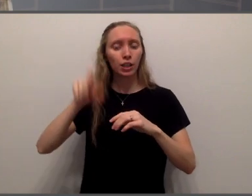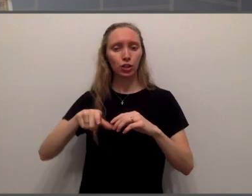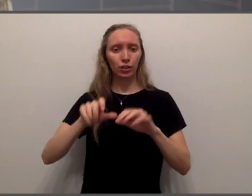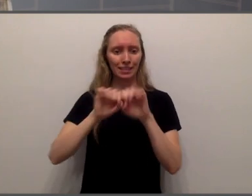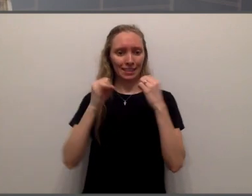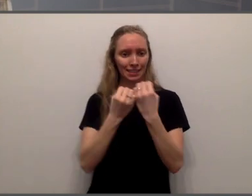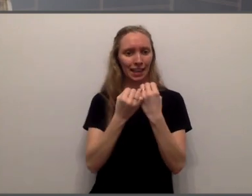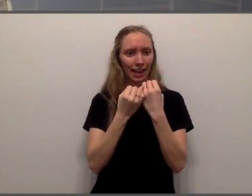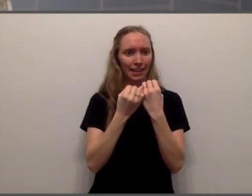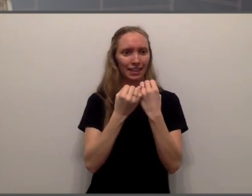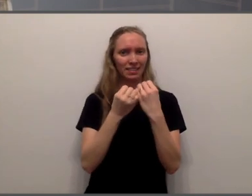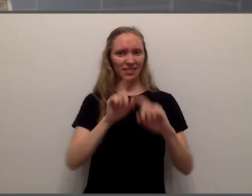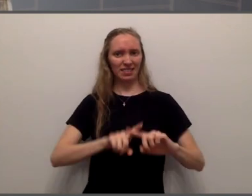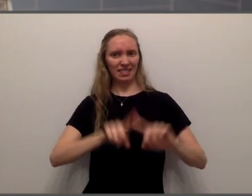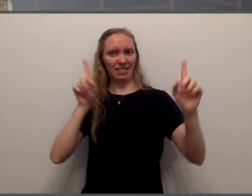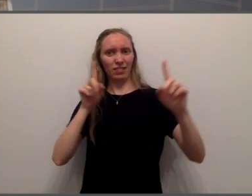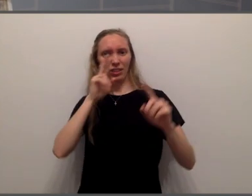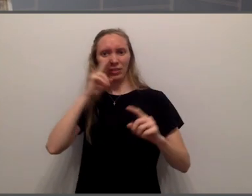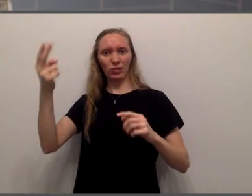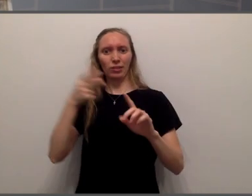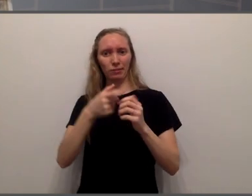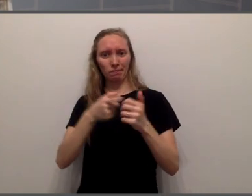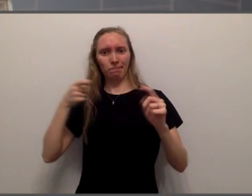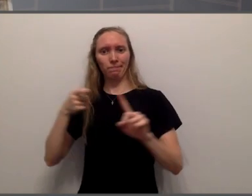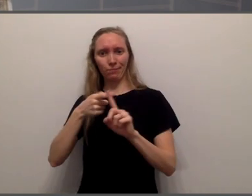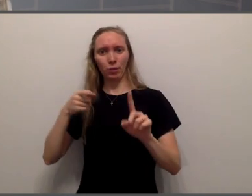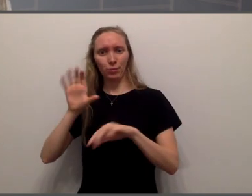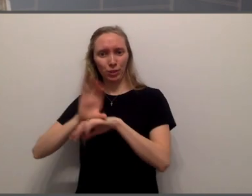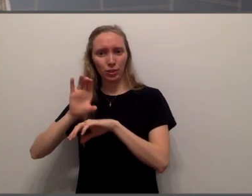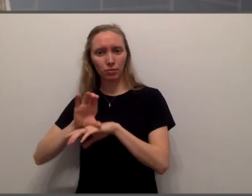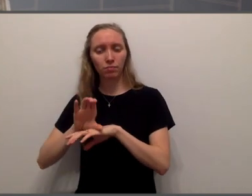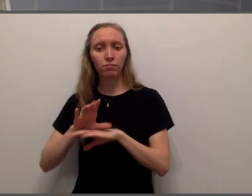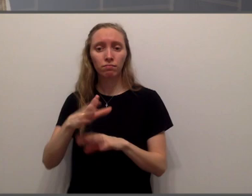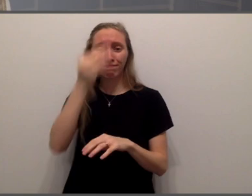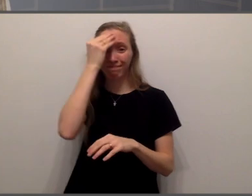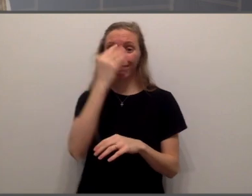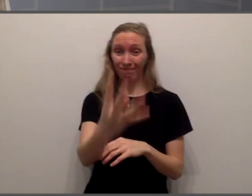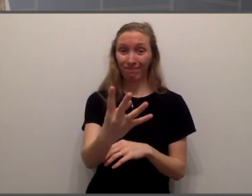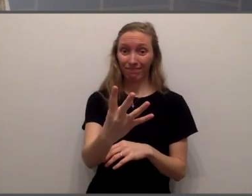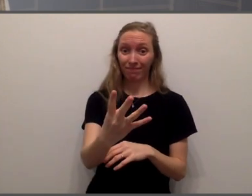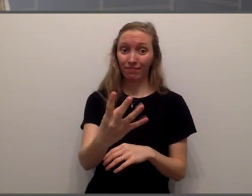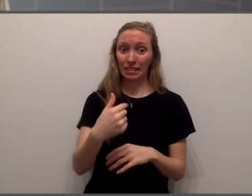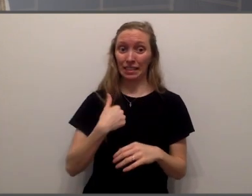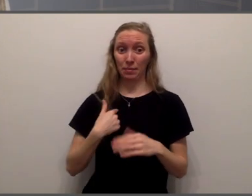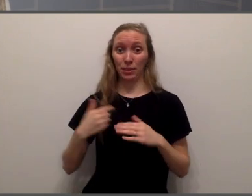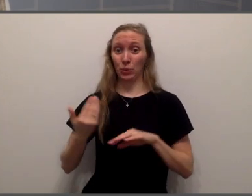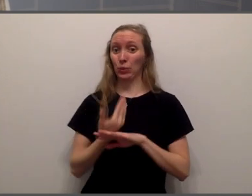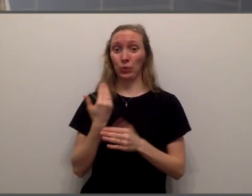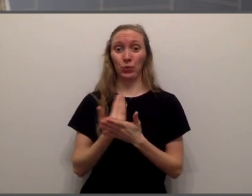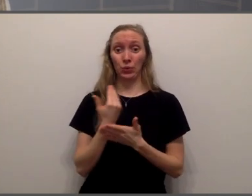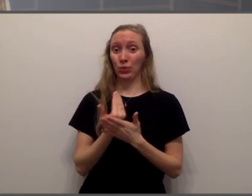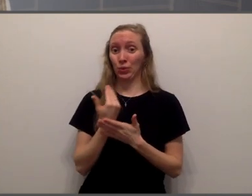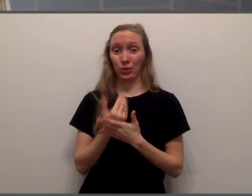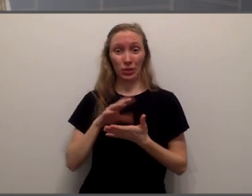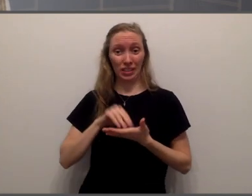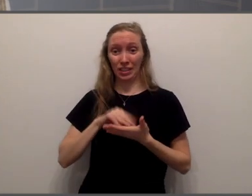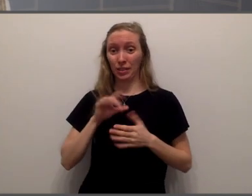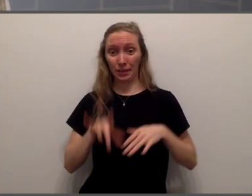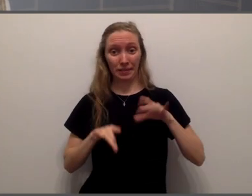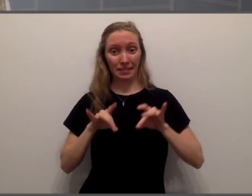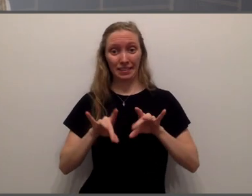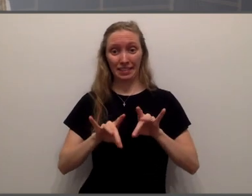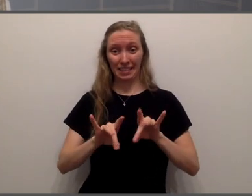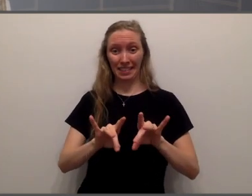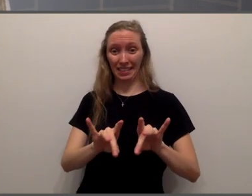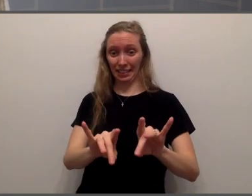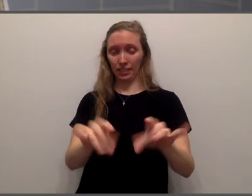that this is baby steps for me. This is a new way of learning, a new area of